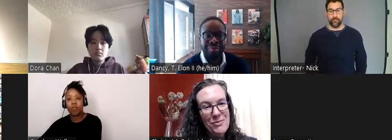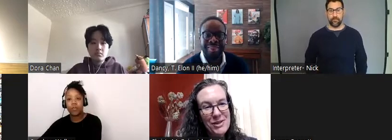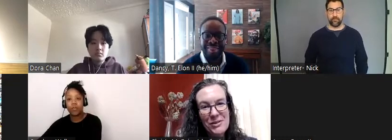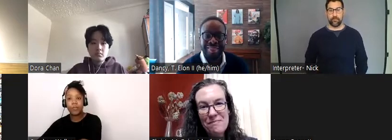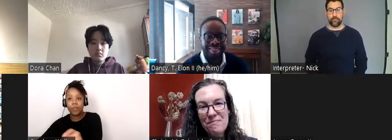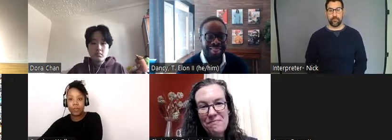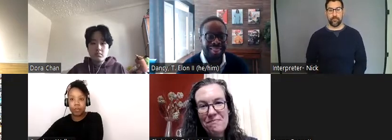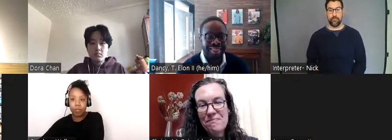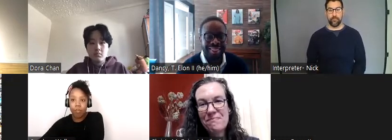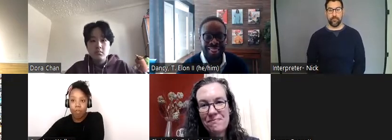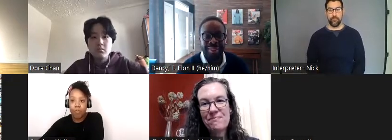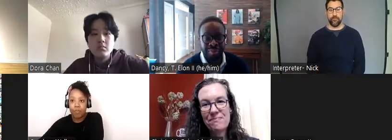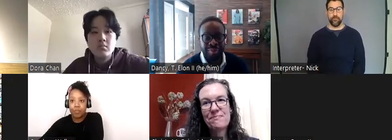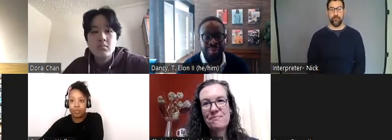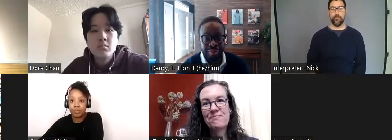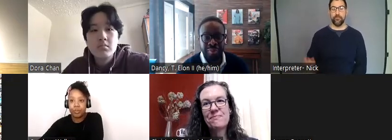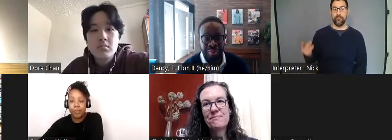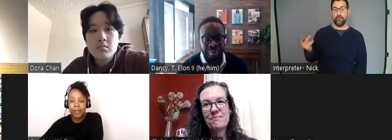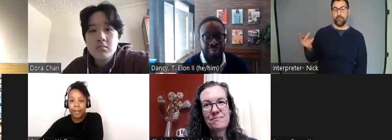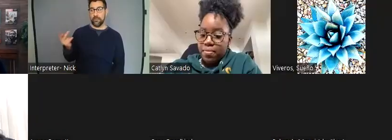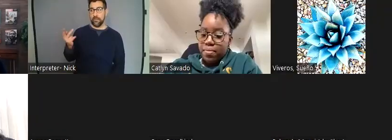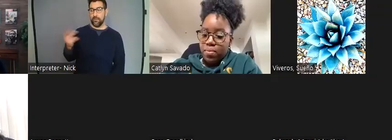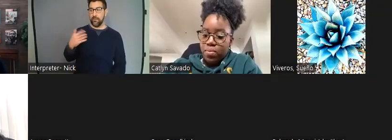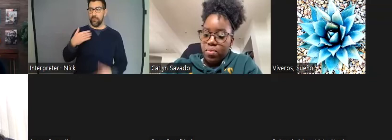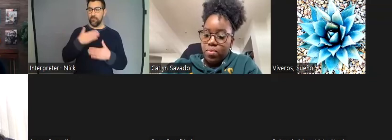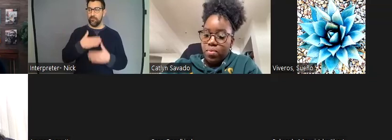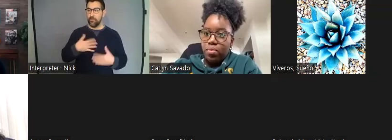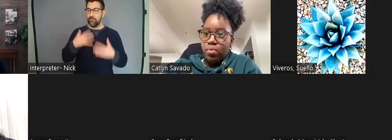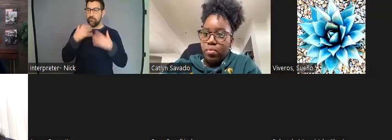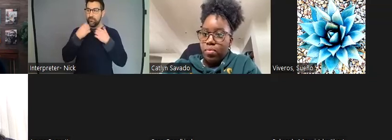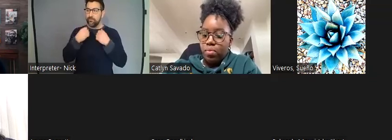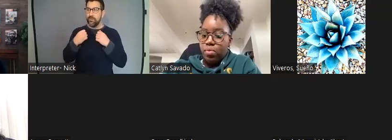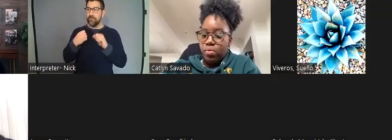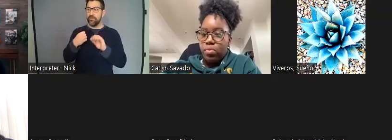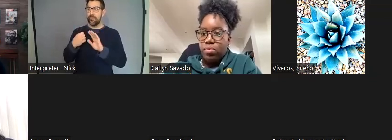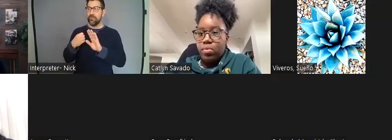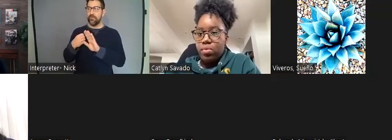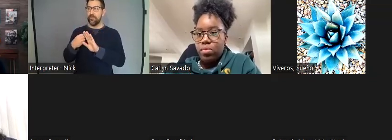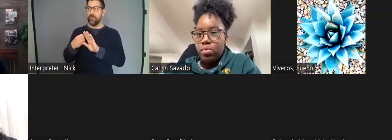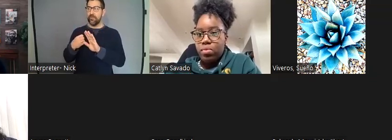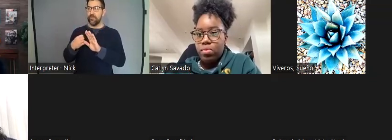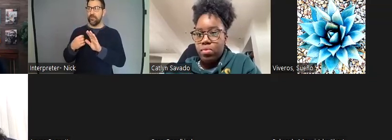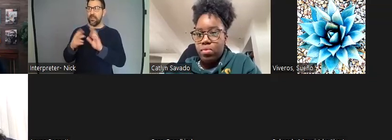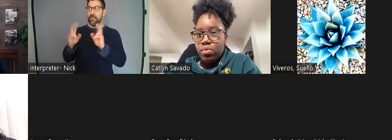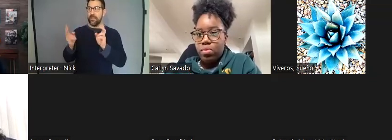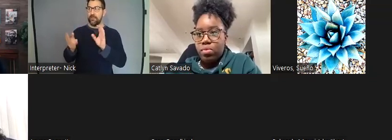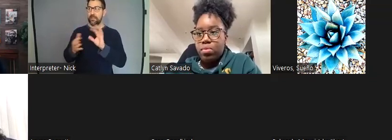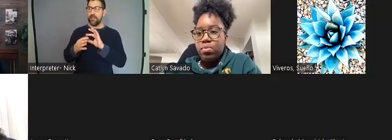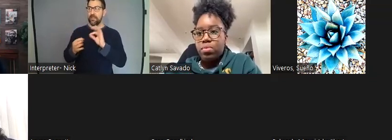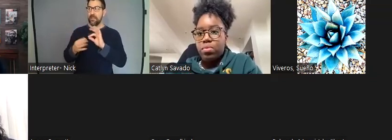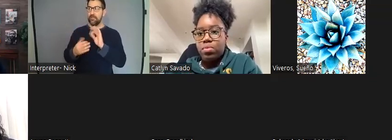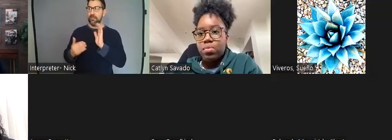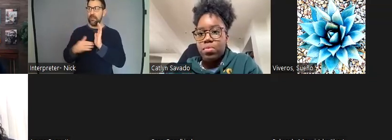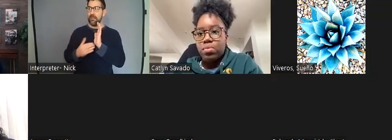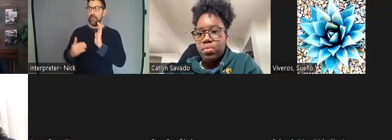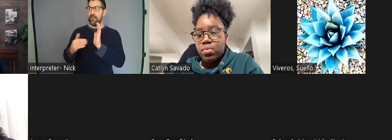Elon and I are so appreciating the some of the through lines that came up again in Rommy and